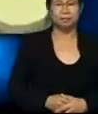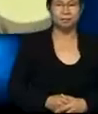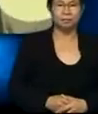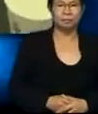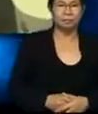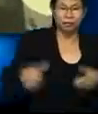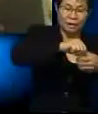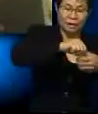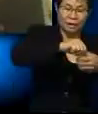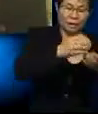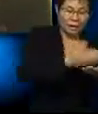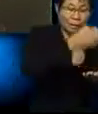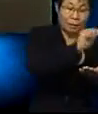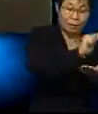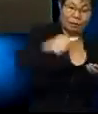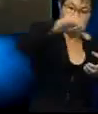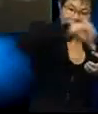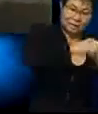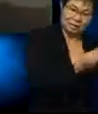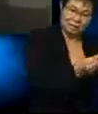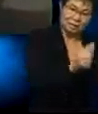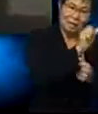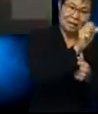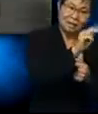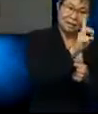Fill cup A with sand.